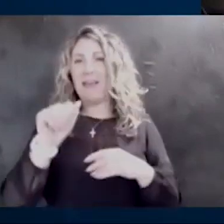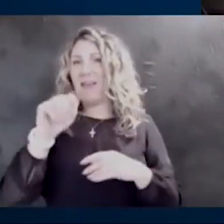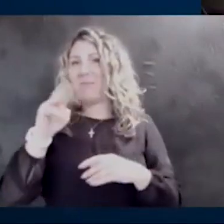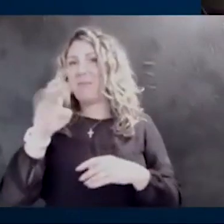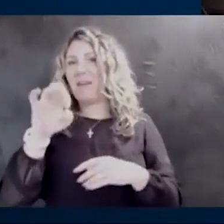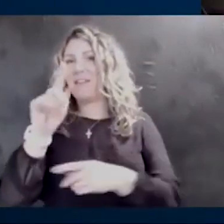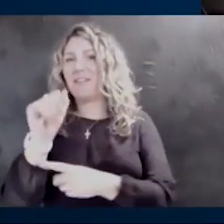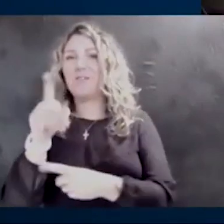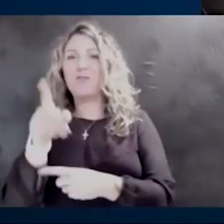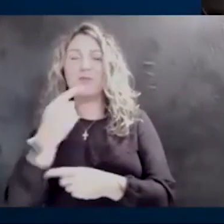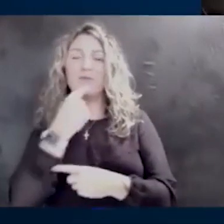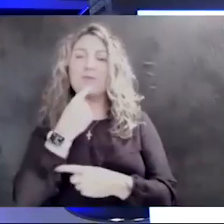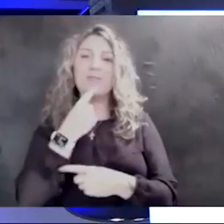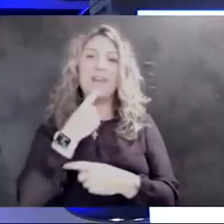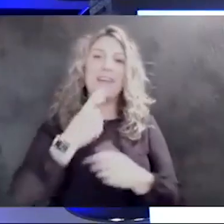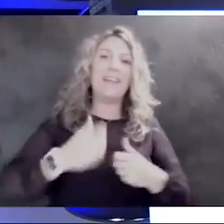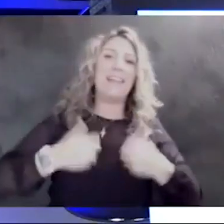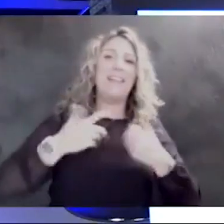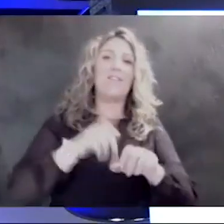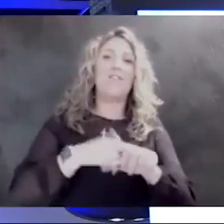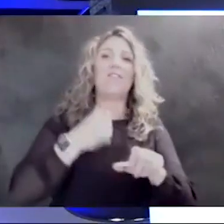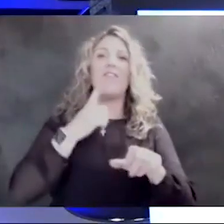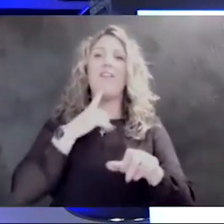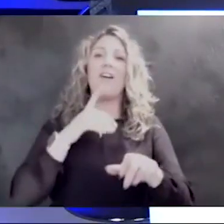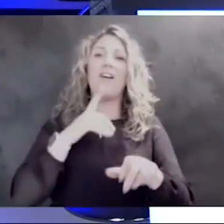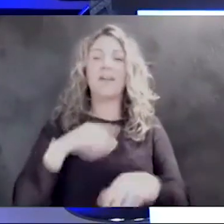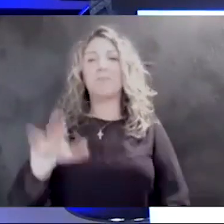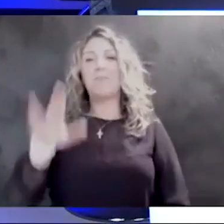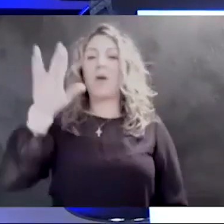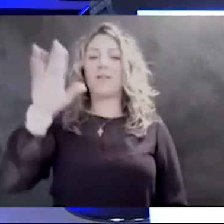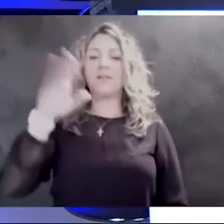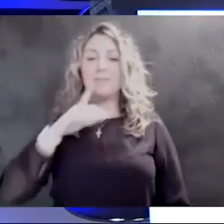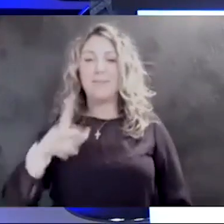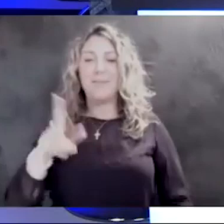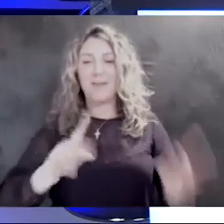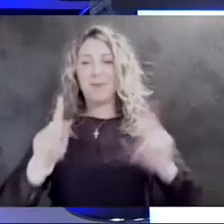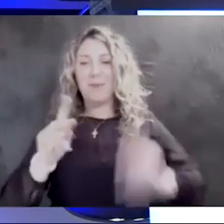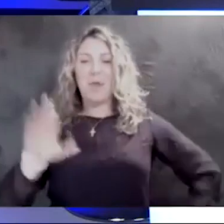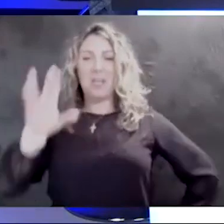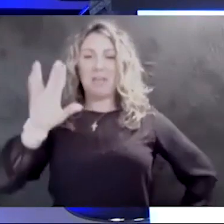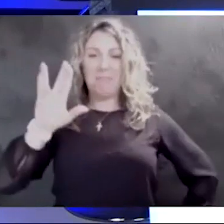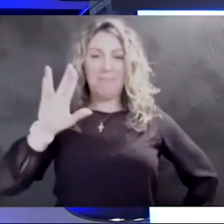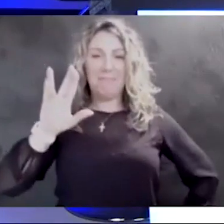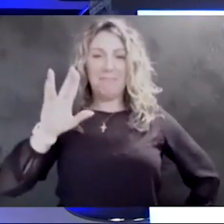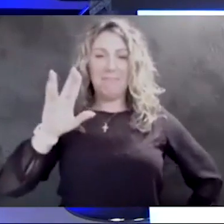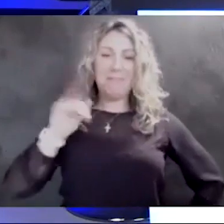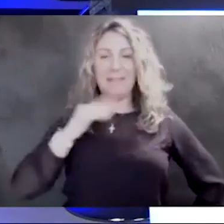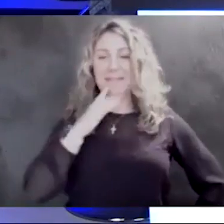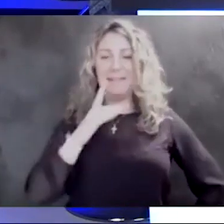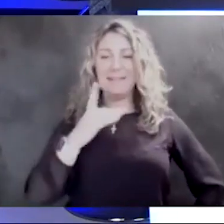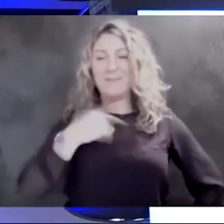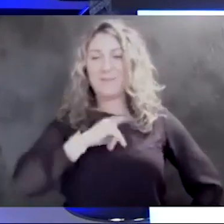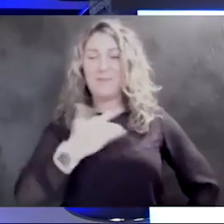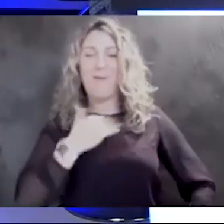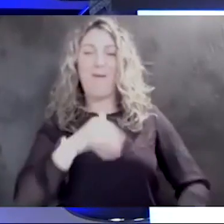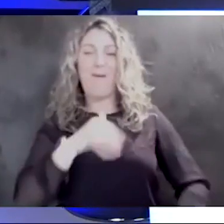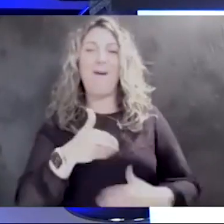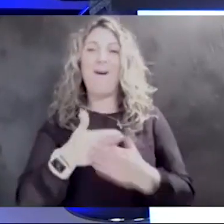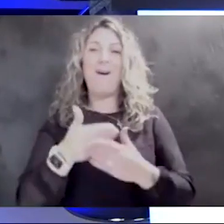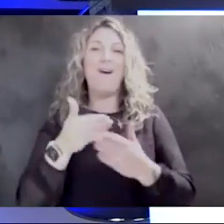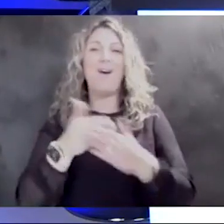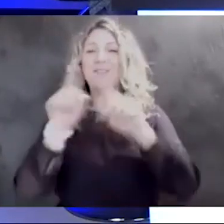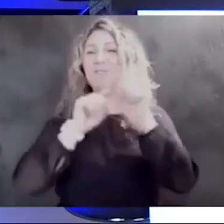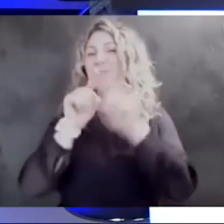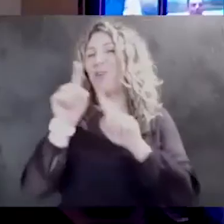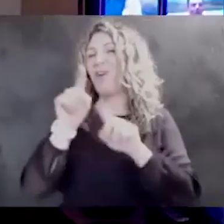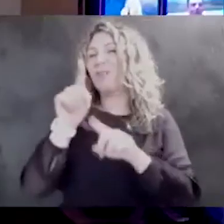live long and prosper, and they immediately raise their arms up Yes, to they do. show. Well, they're all Trekkies. It's amazing. But there have been